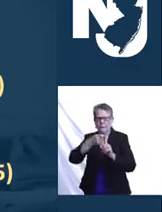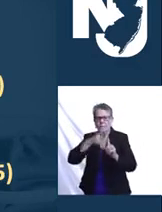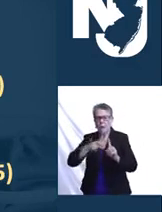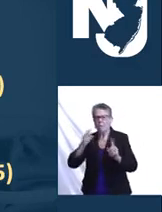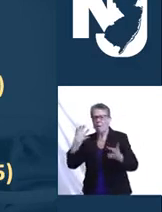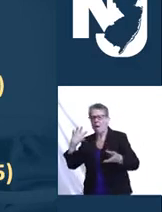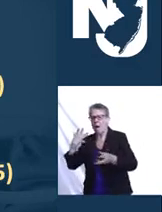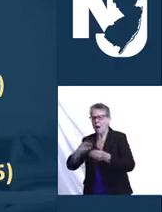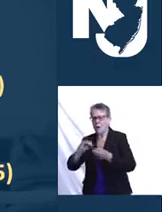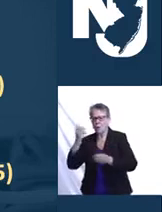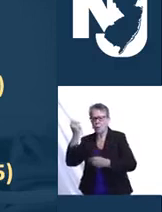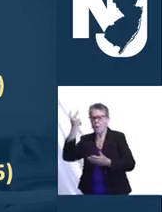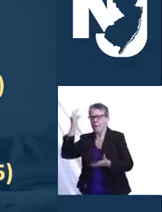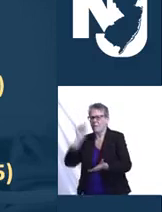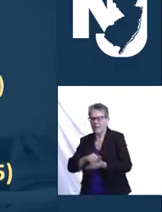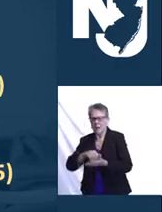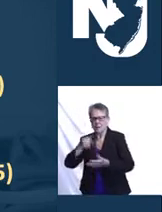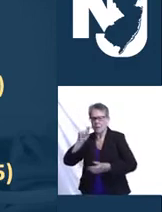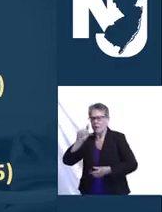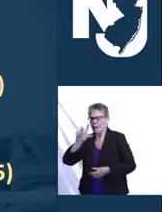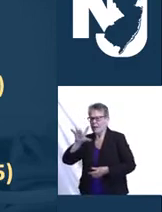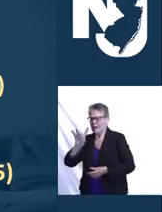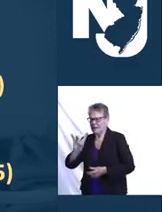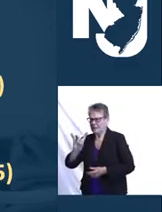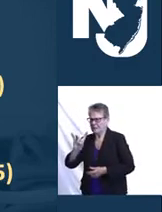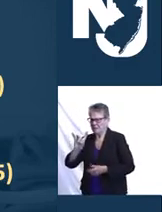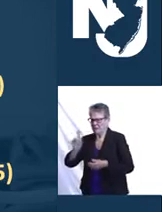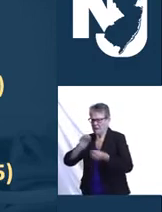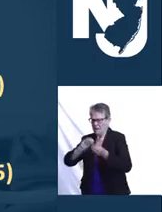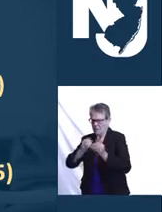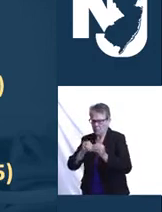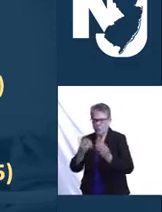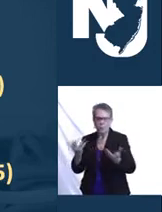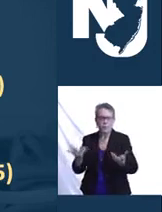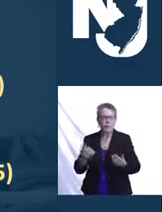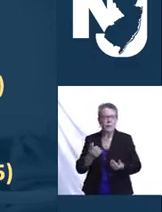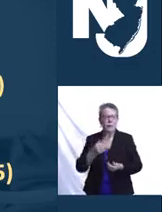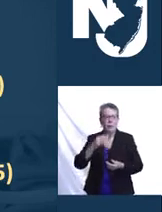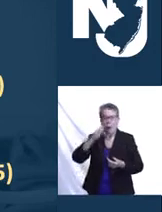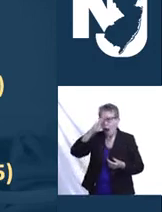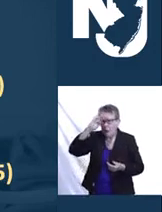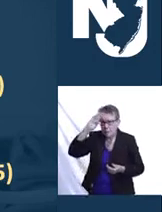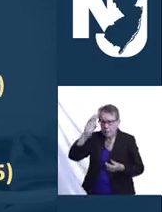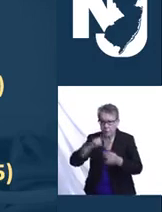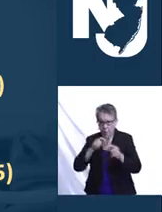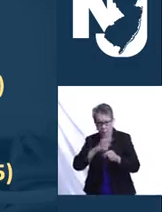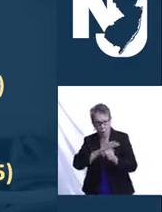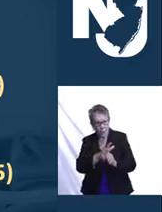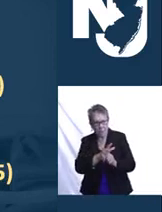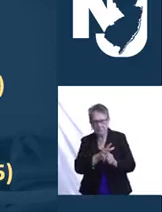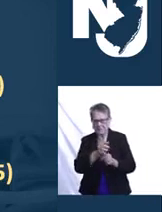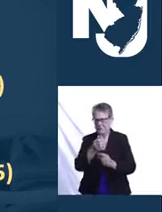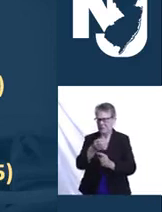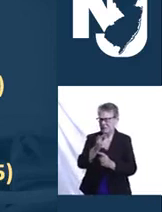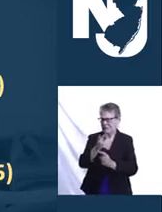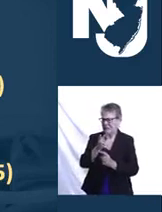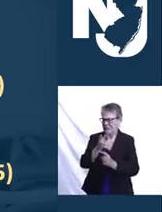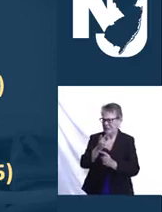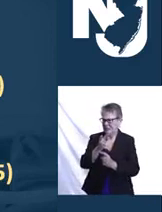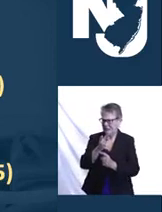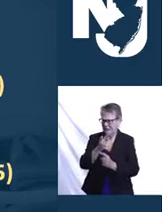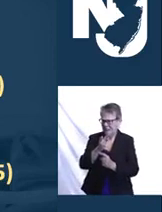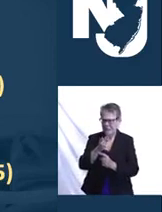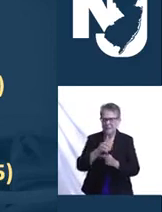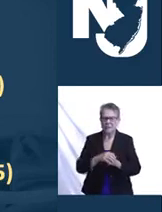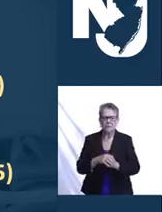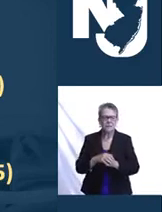God, a very low percentage of folks who we are losing to this awful virus. We know that for